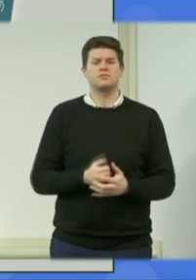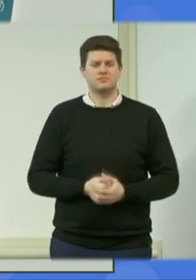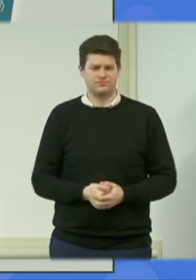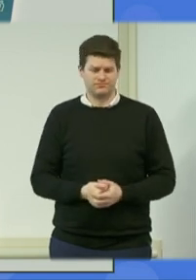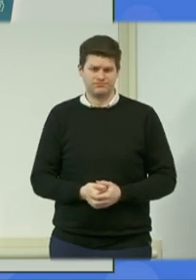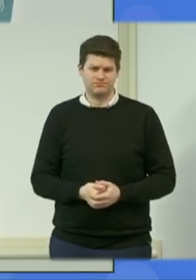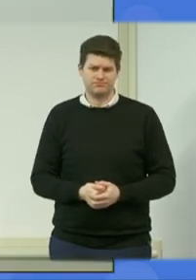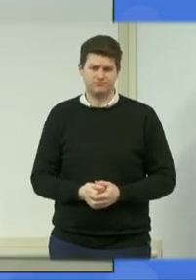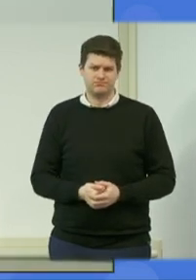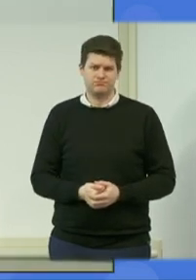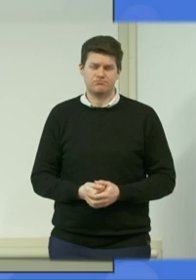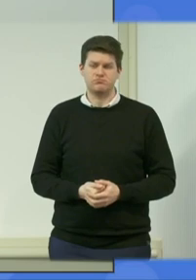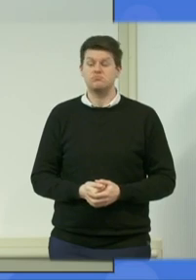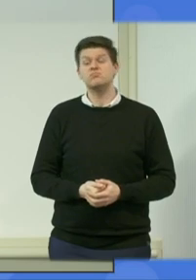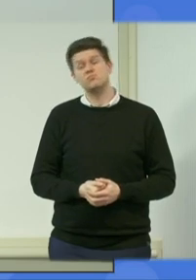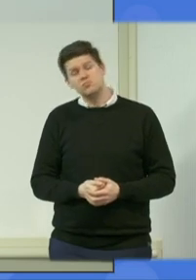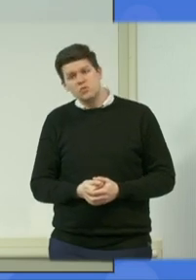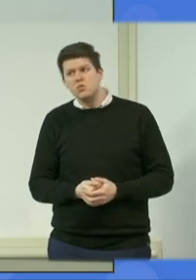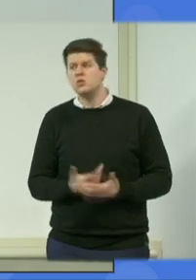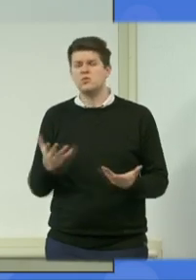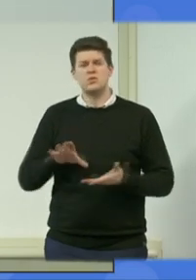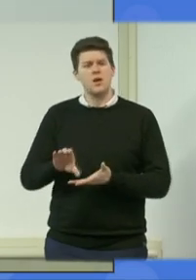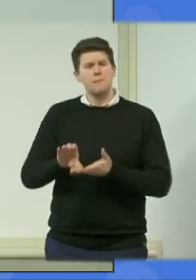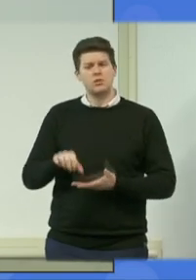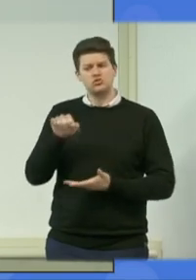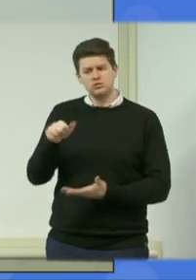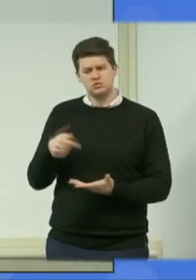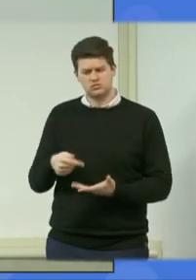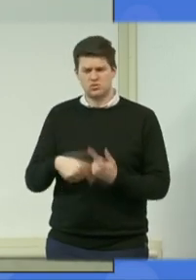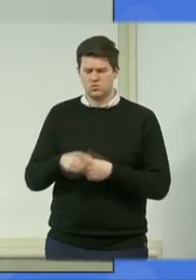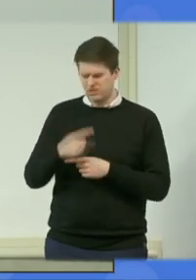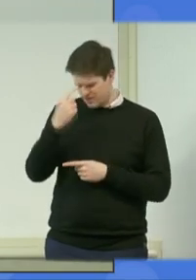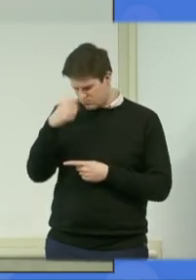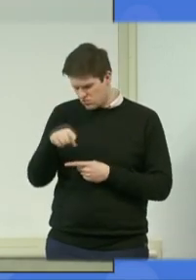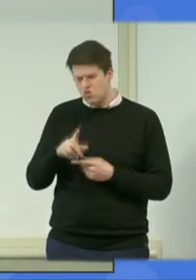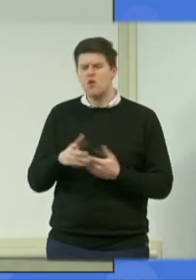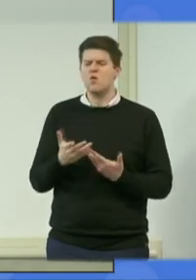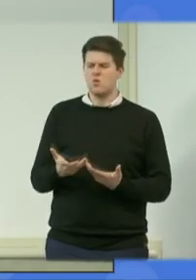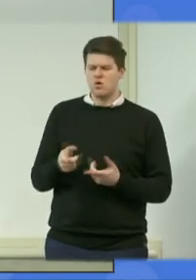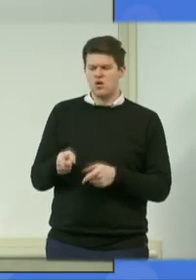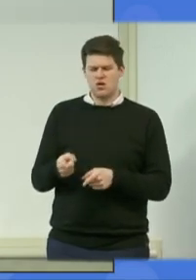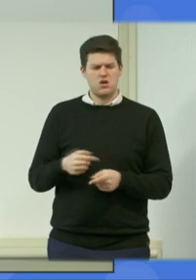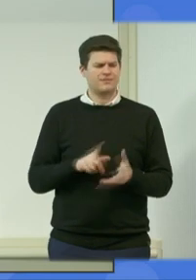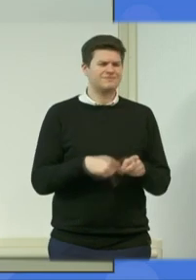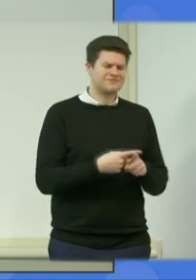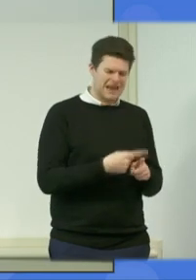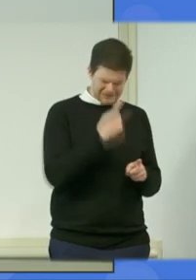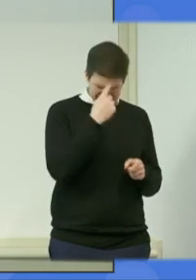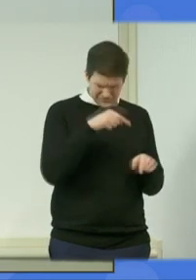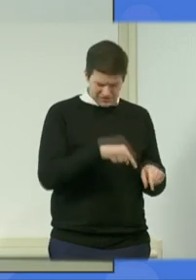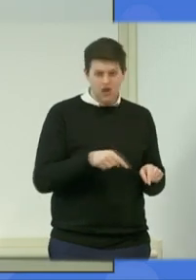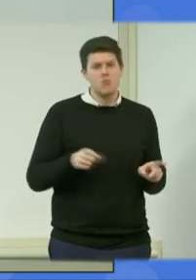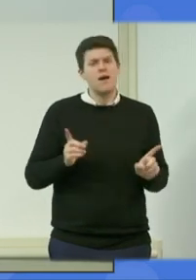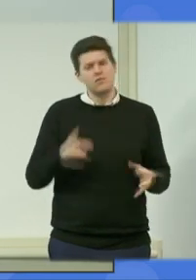So when thinking about the budget, when thinking about tax choices, we always have to remember to